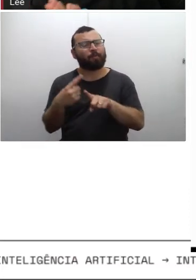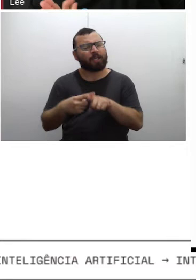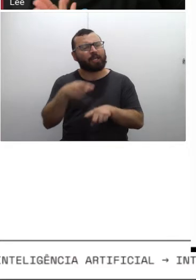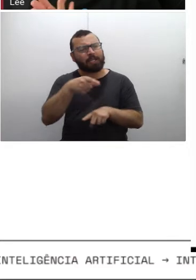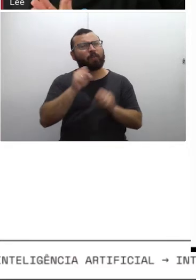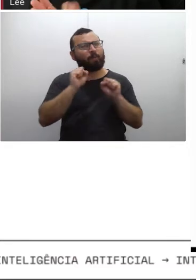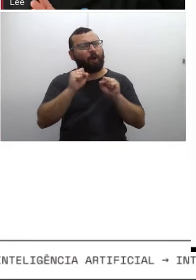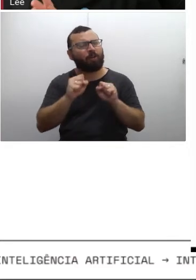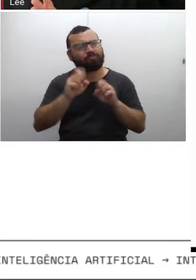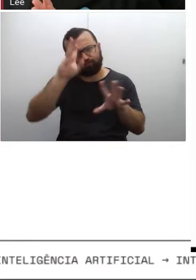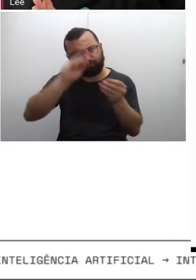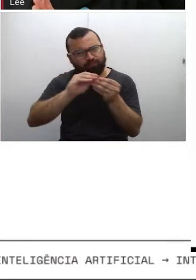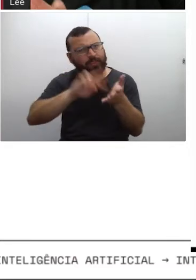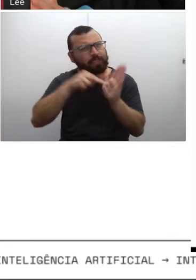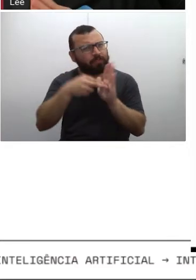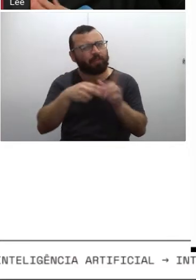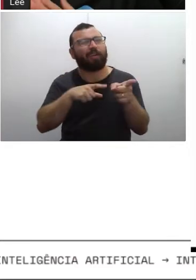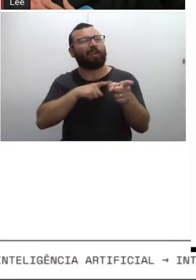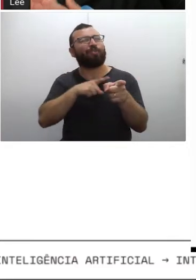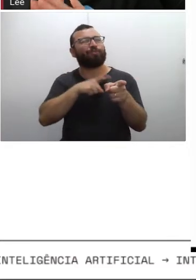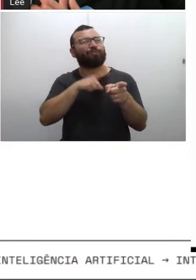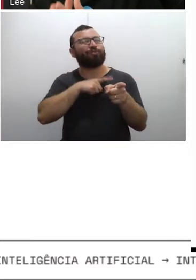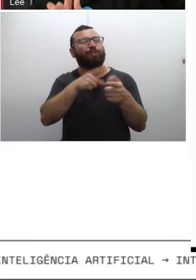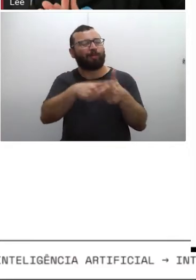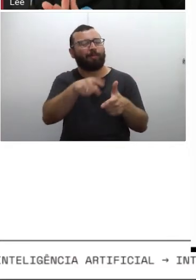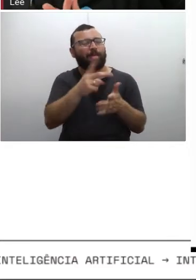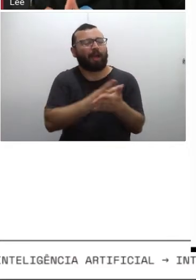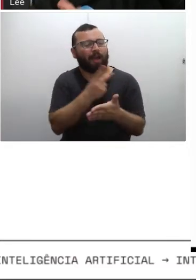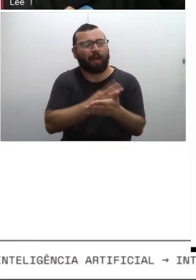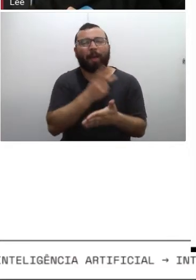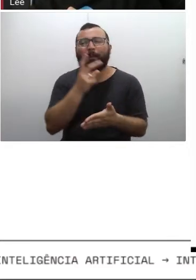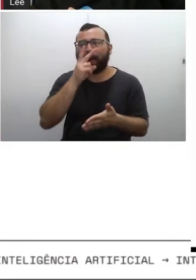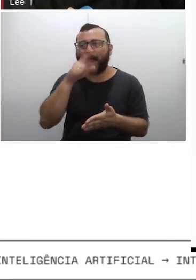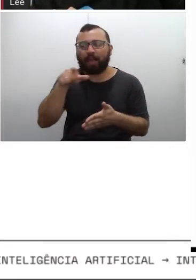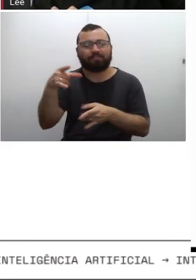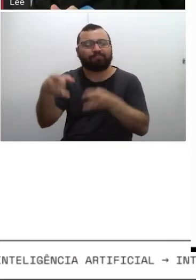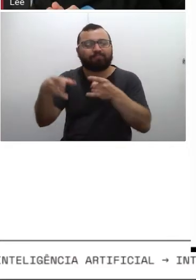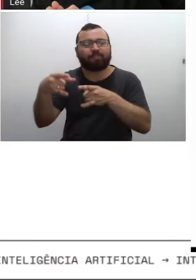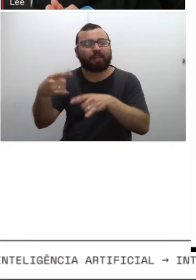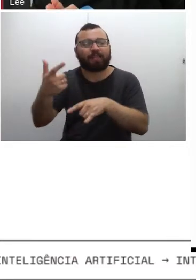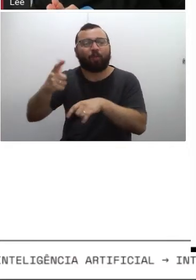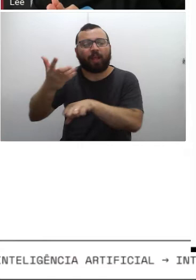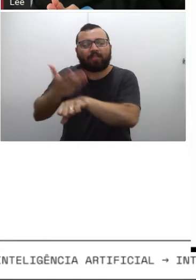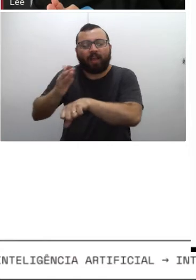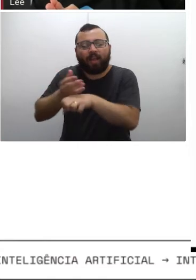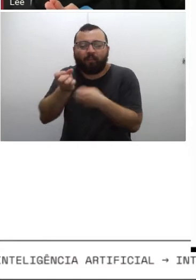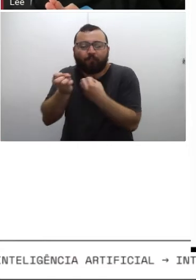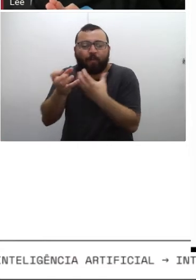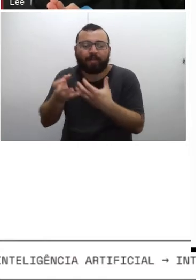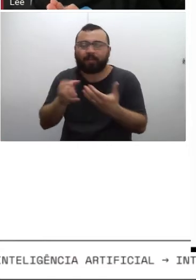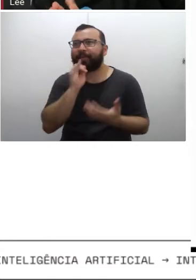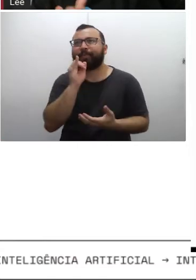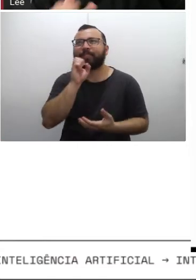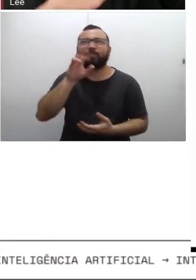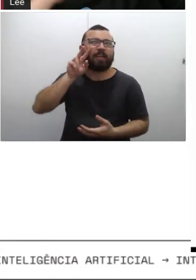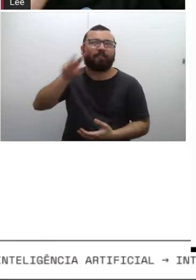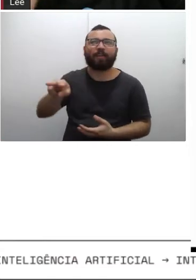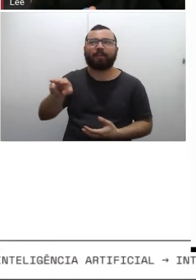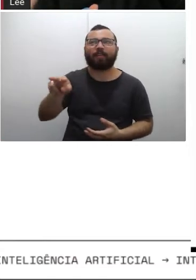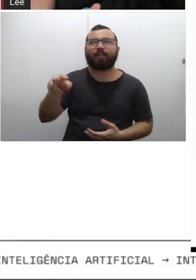mean that there's something wrong, that your intent doesn't have enough training data. If you see that 60% of the people did